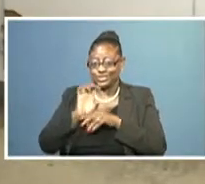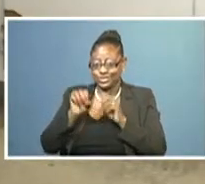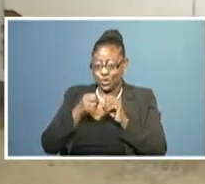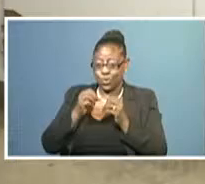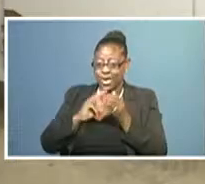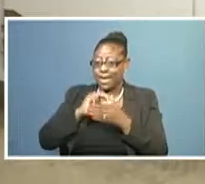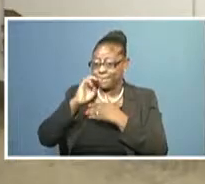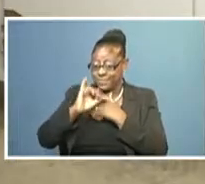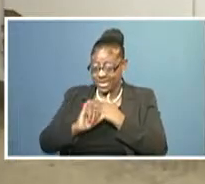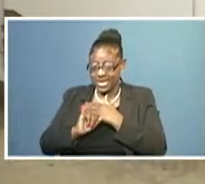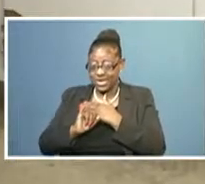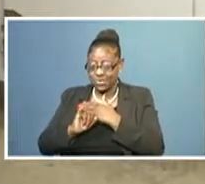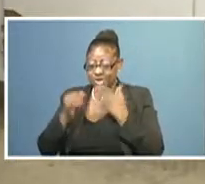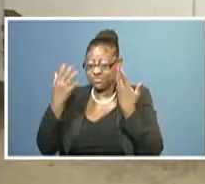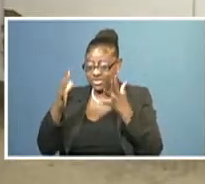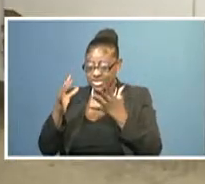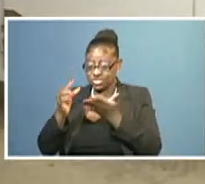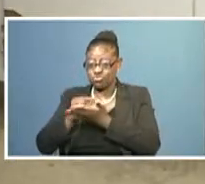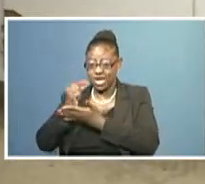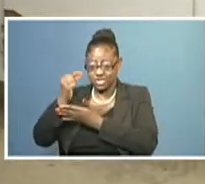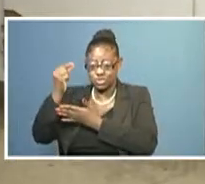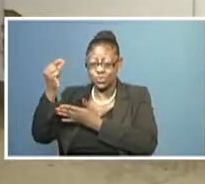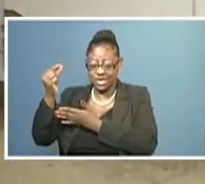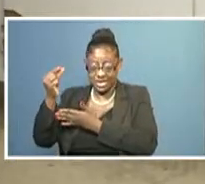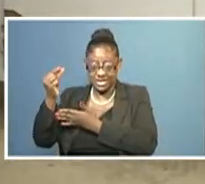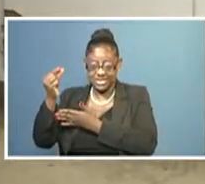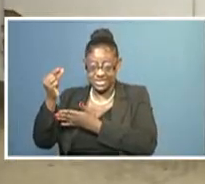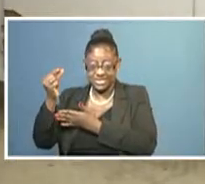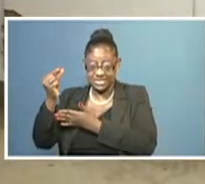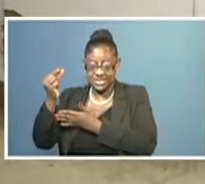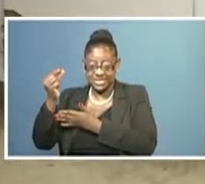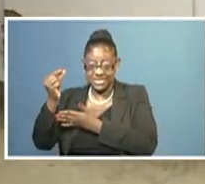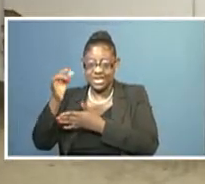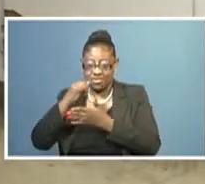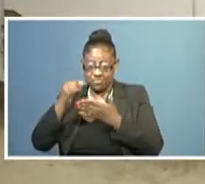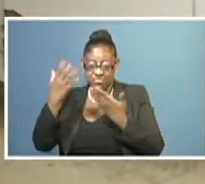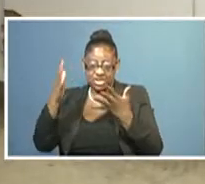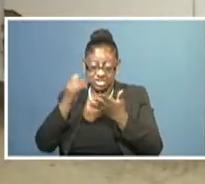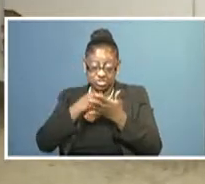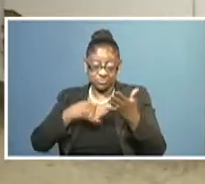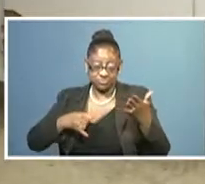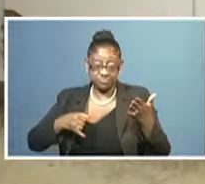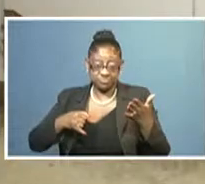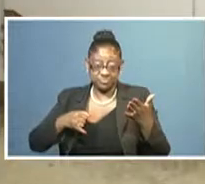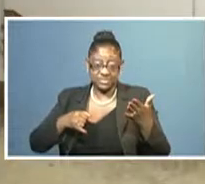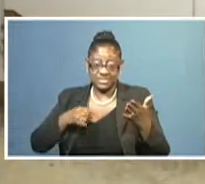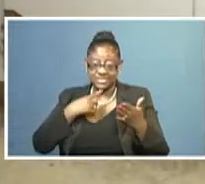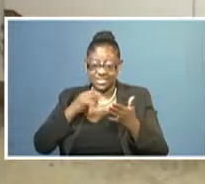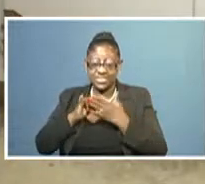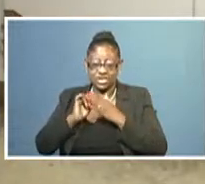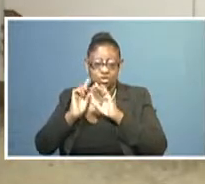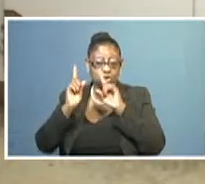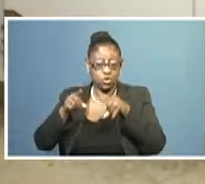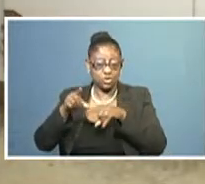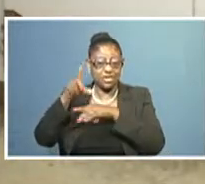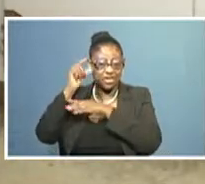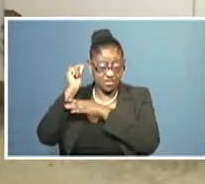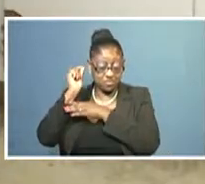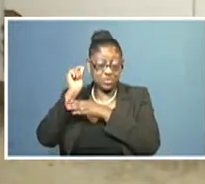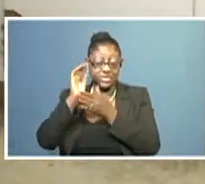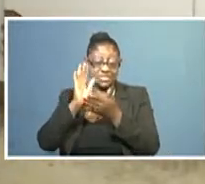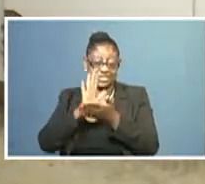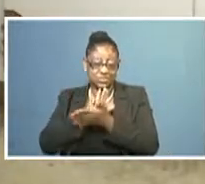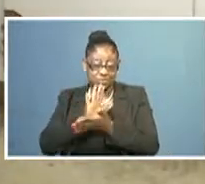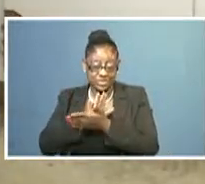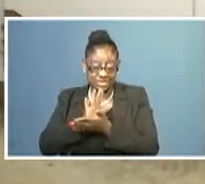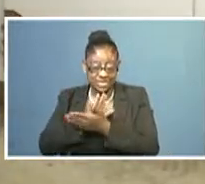May, after I graduate, hopefully, we're filling out our application and everything, I will be placed in the government system, maybe to the Family